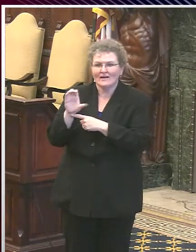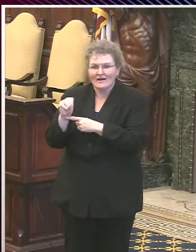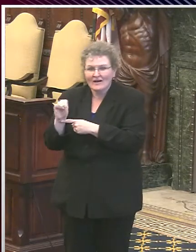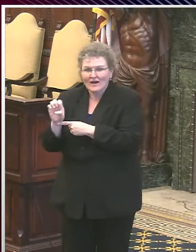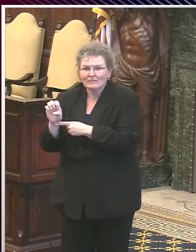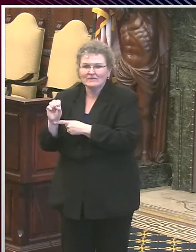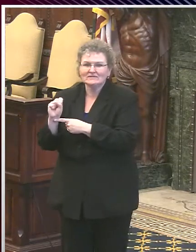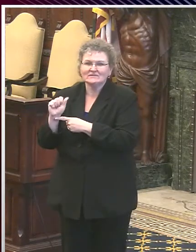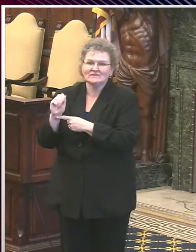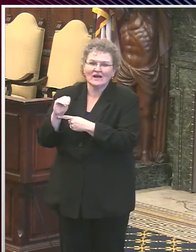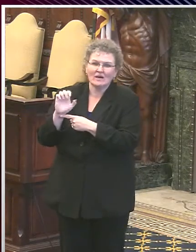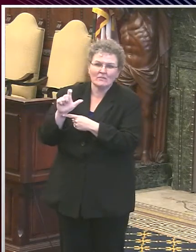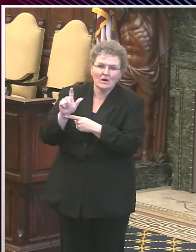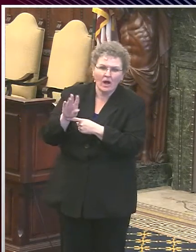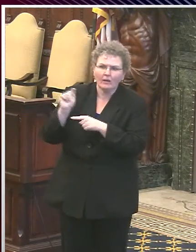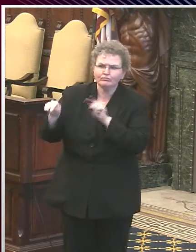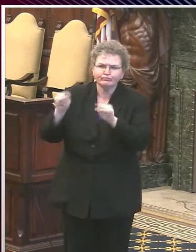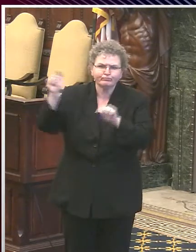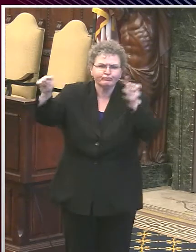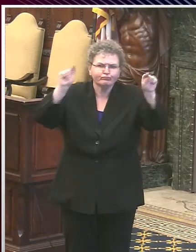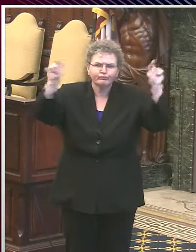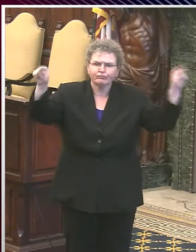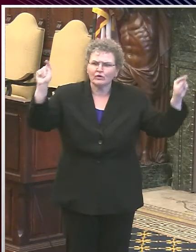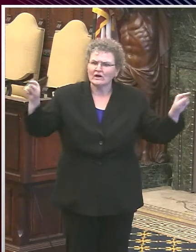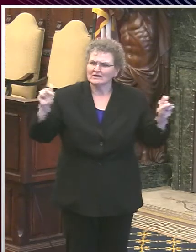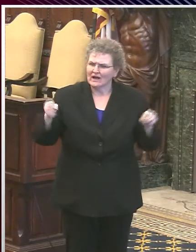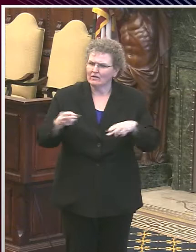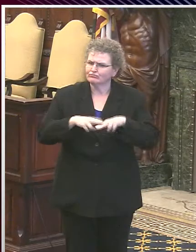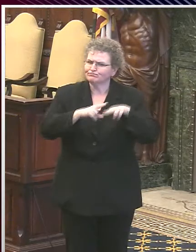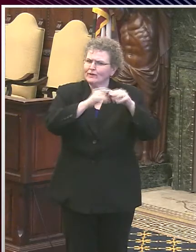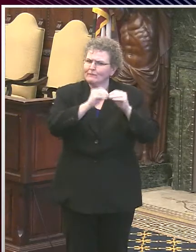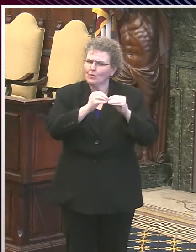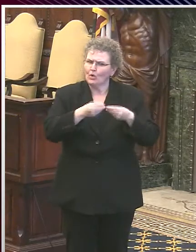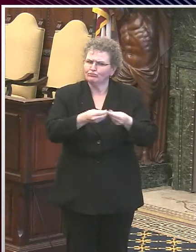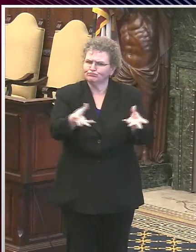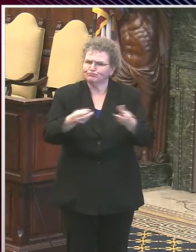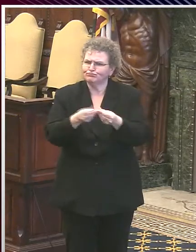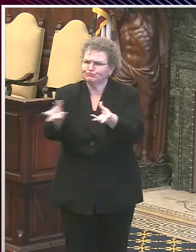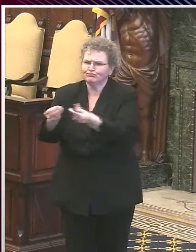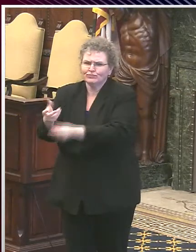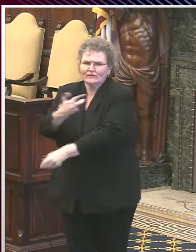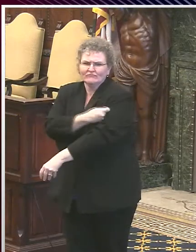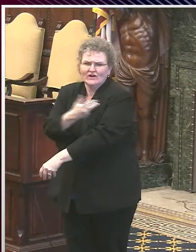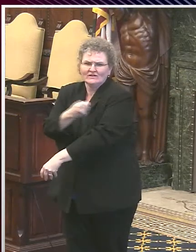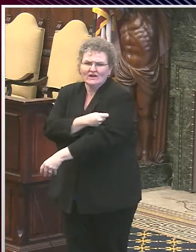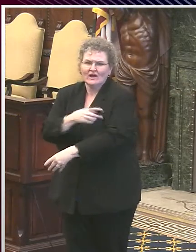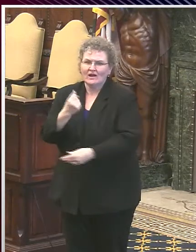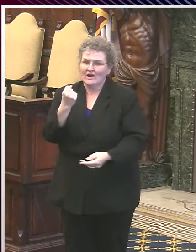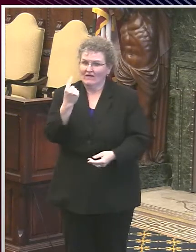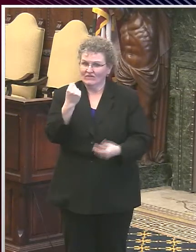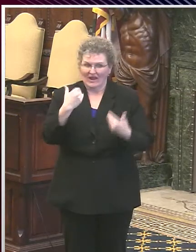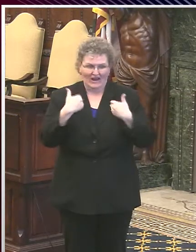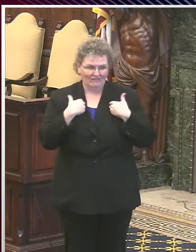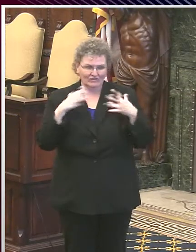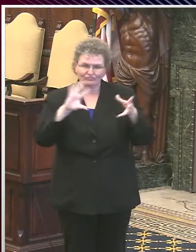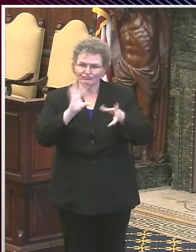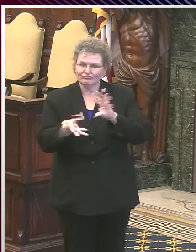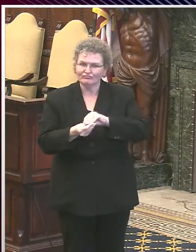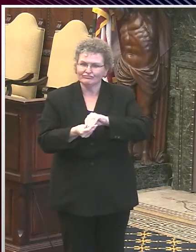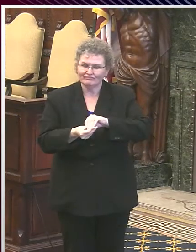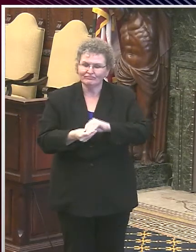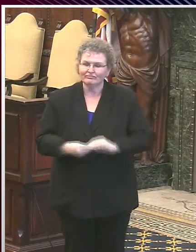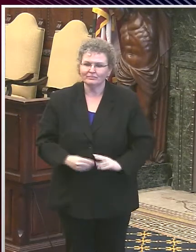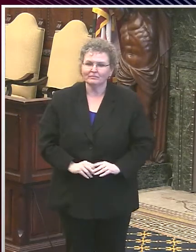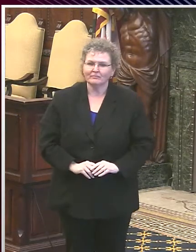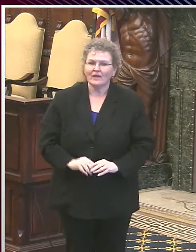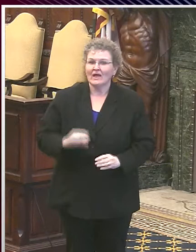now, and an increasing number of independent pharmacies. We now have 11 independent pharmacies that are enrolled as providers,